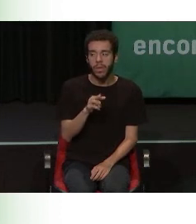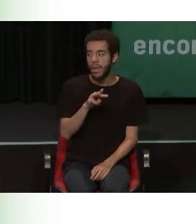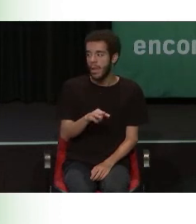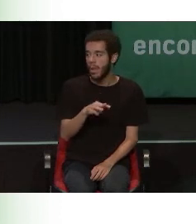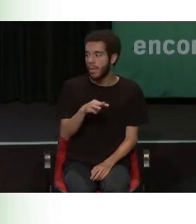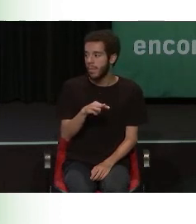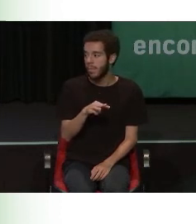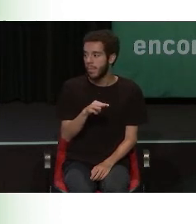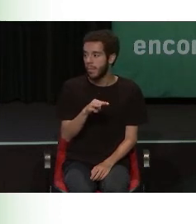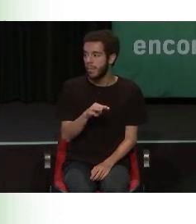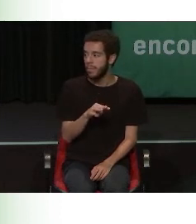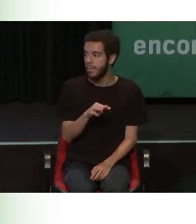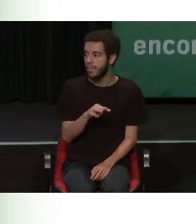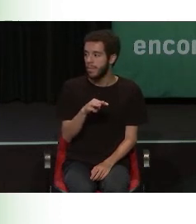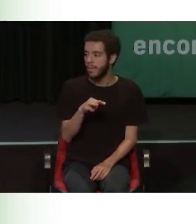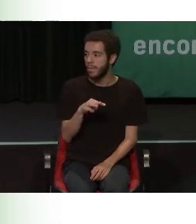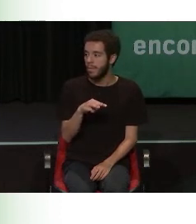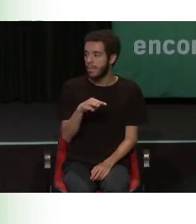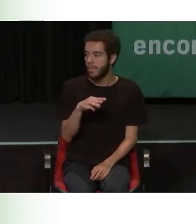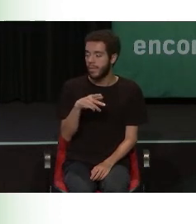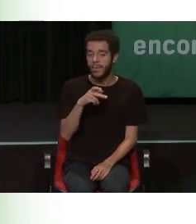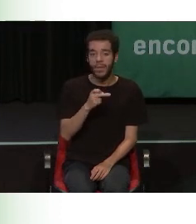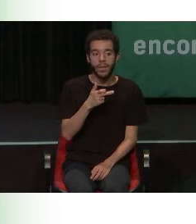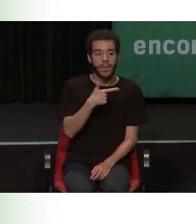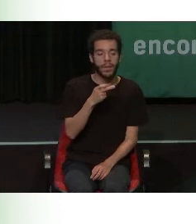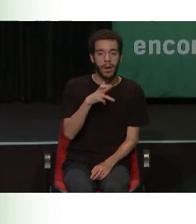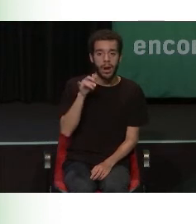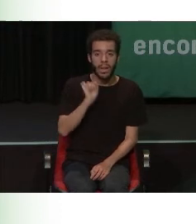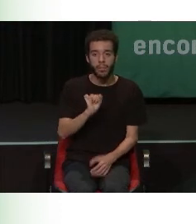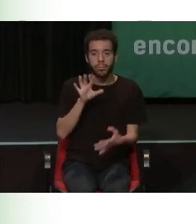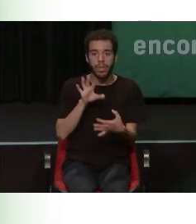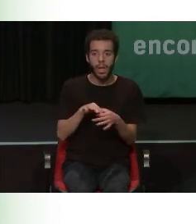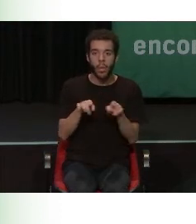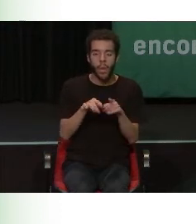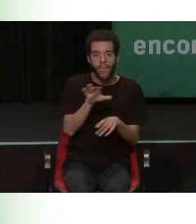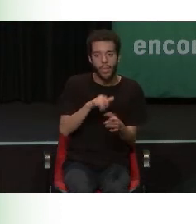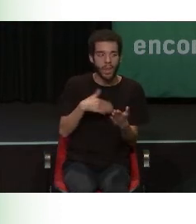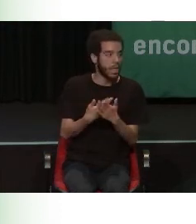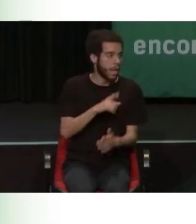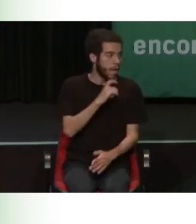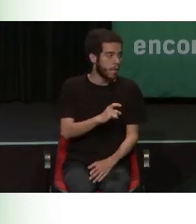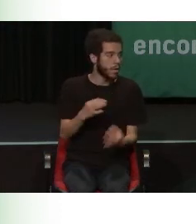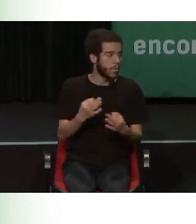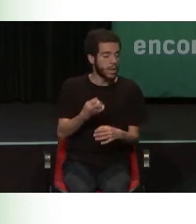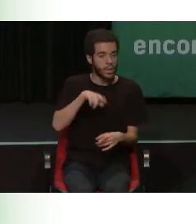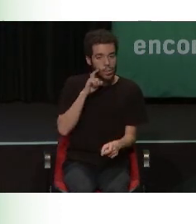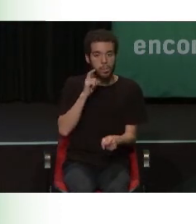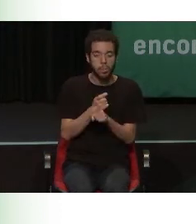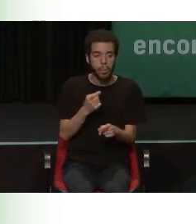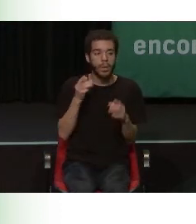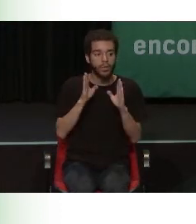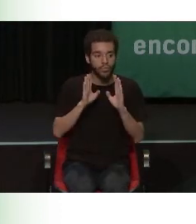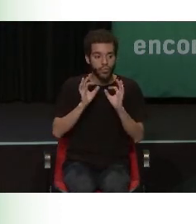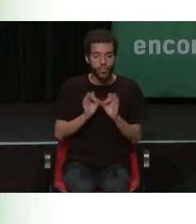is another member of the IL-7 receptor signaling, and we confirmed this by gene set